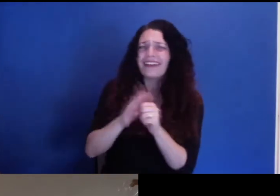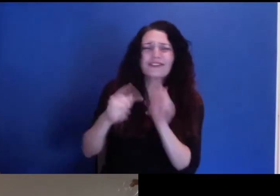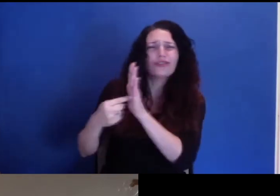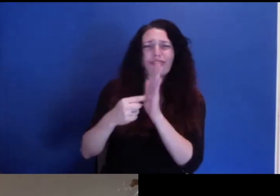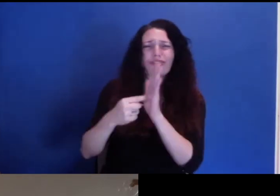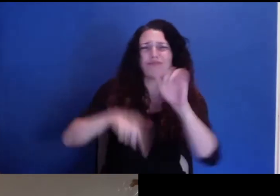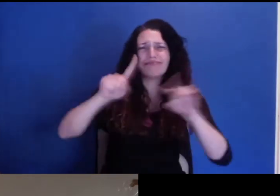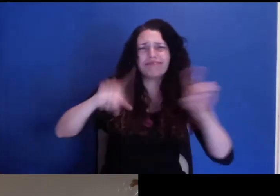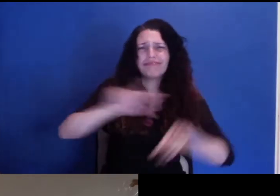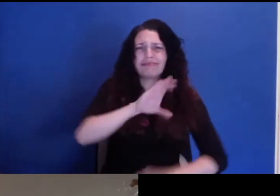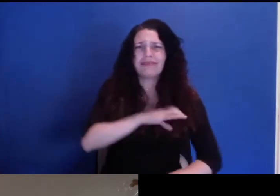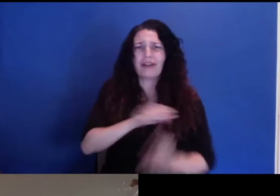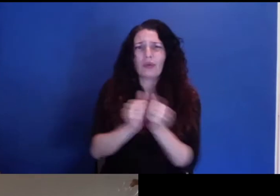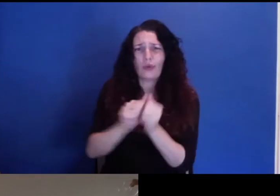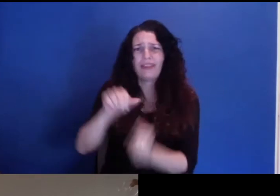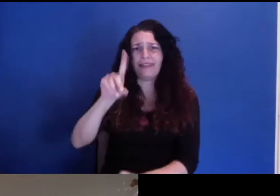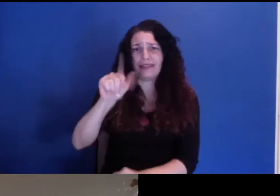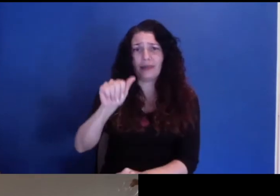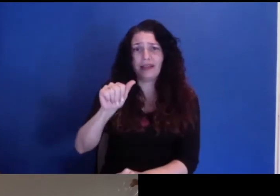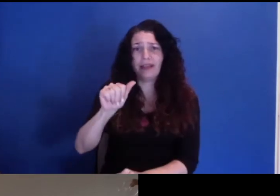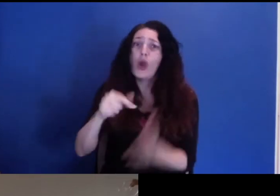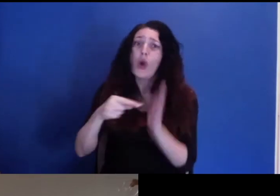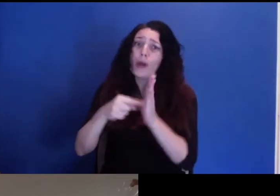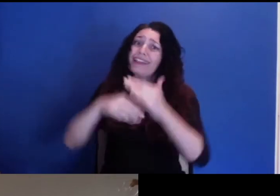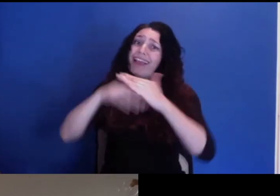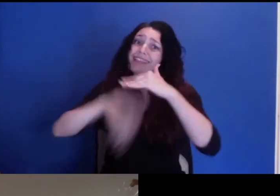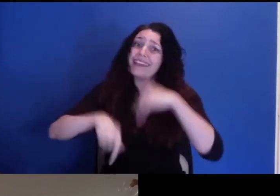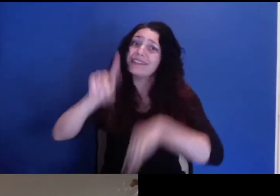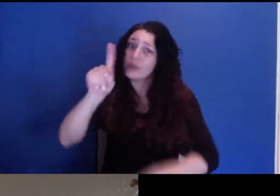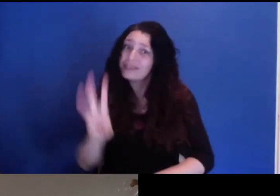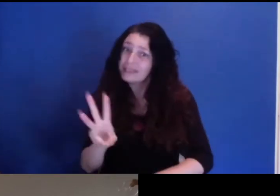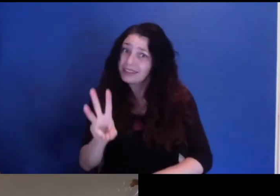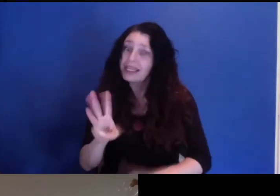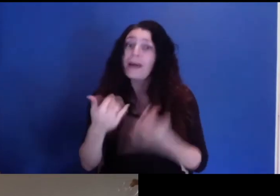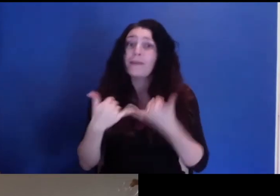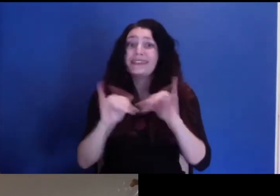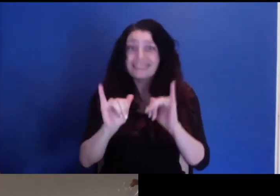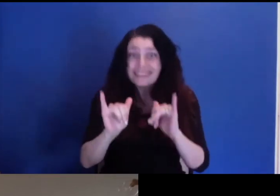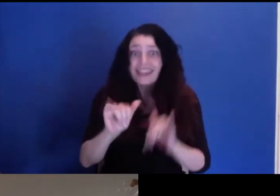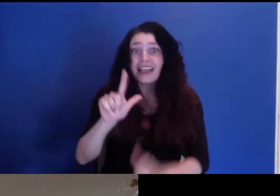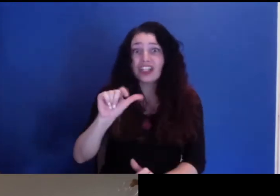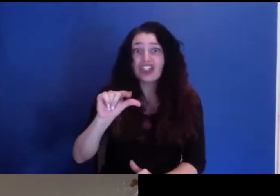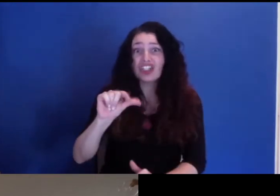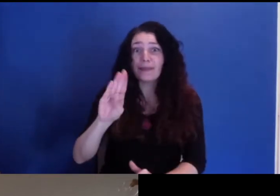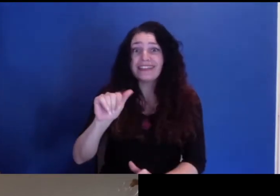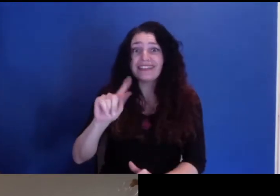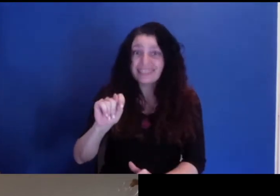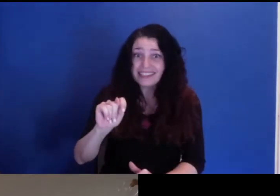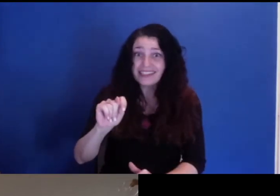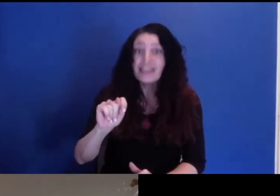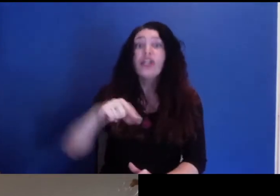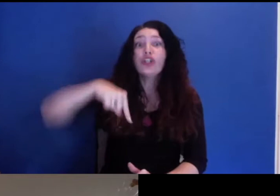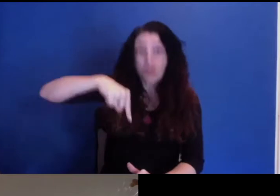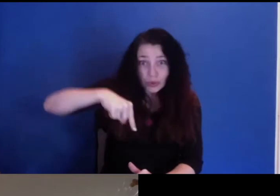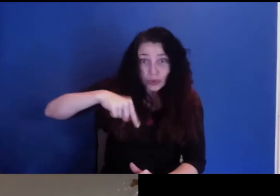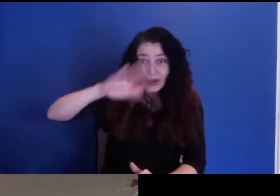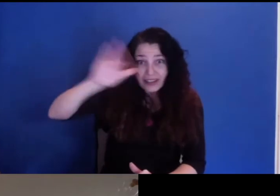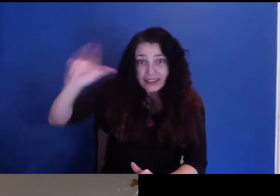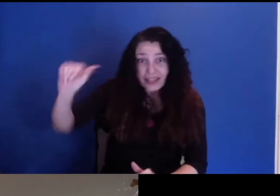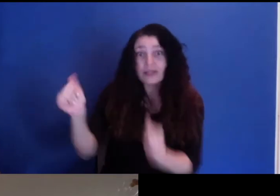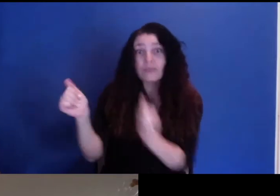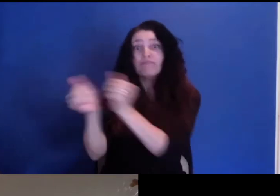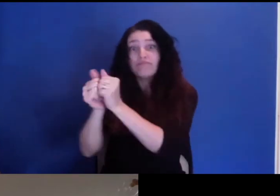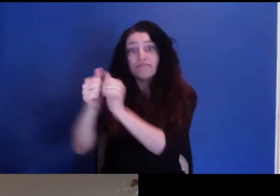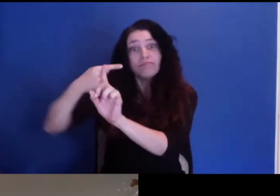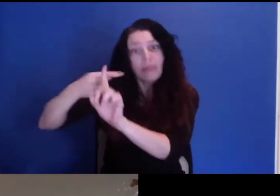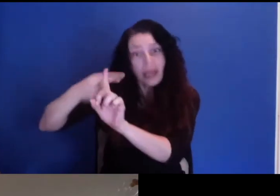1/6. Furthermore, while more than 1/3 of LGBTQ+ adults have a disability, GLAAD's report found that there